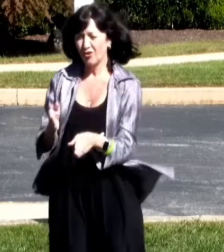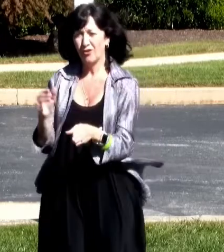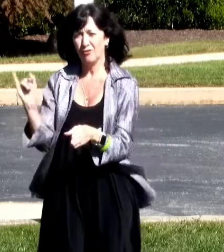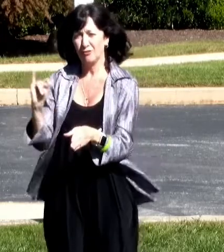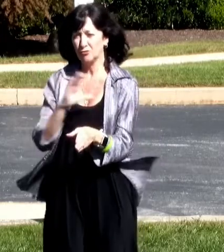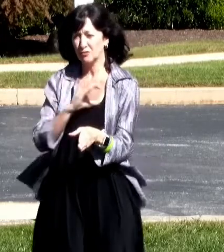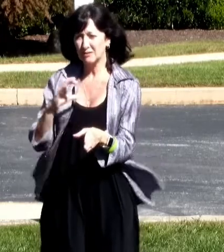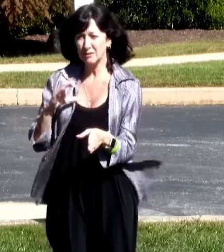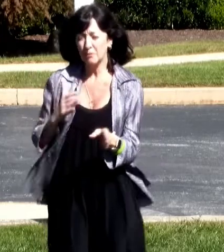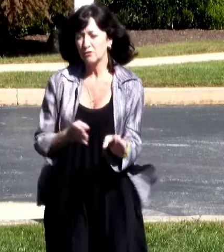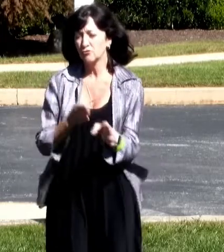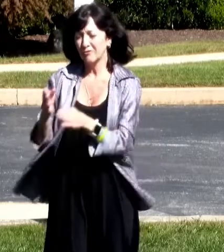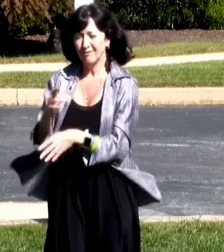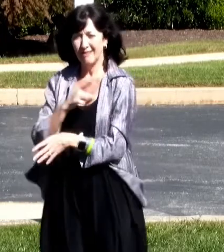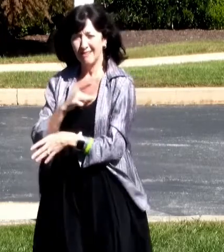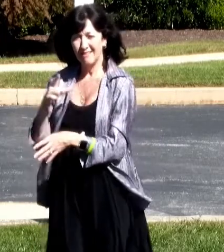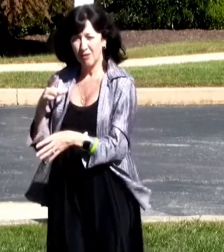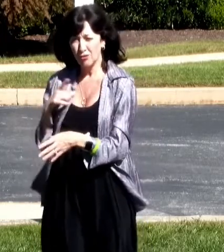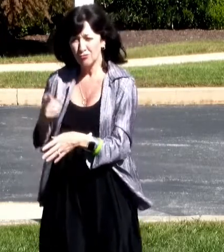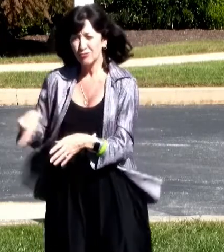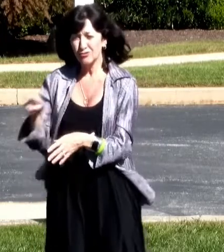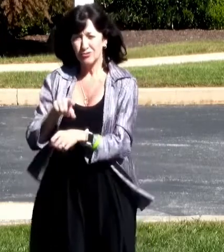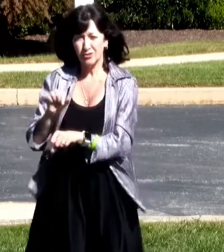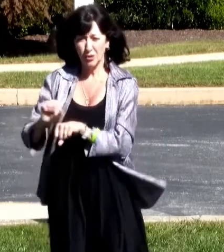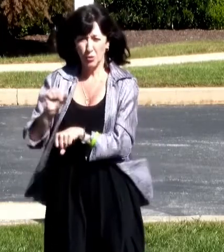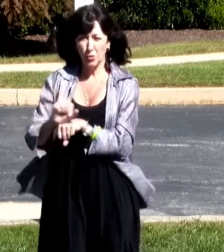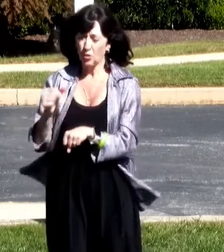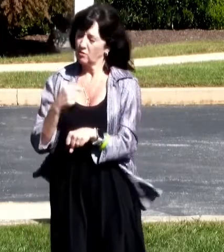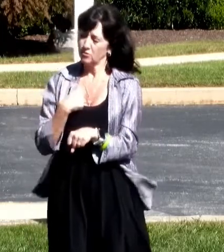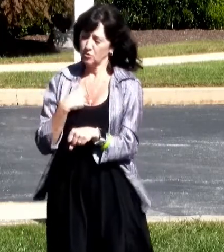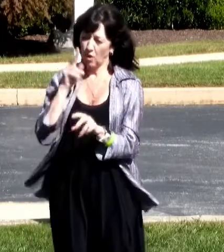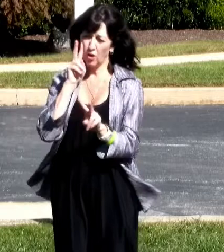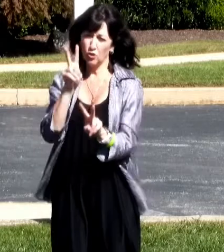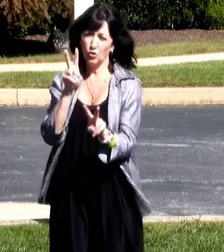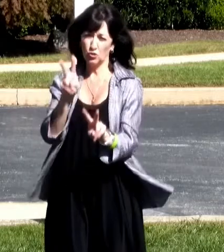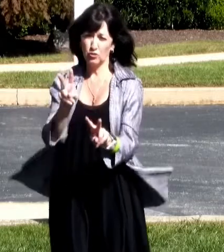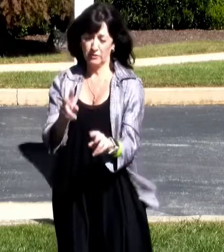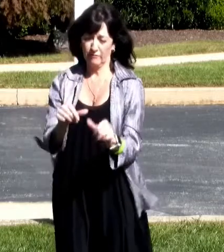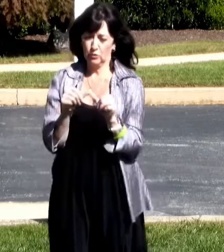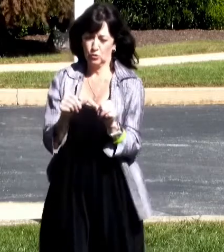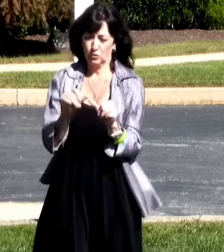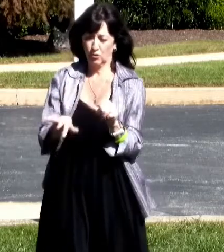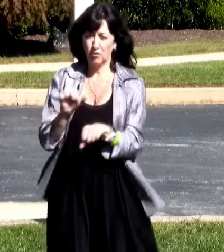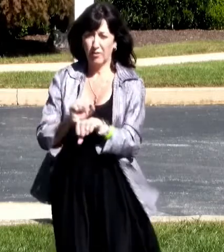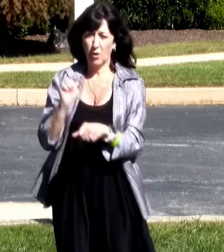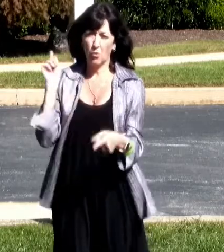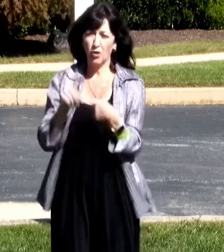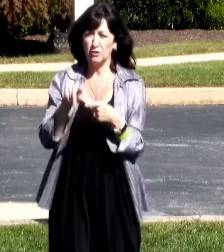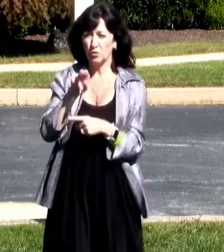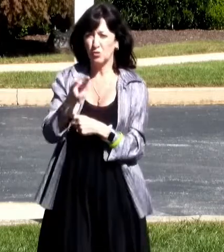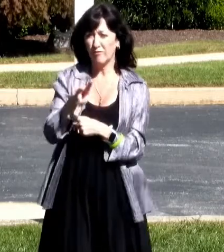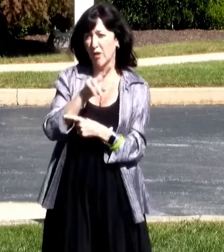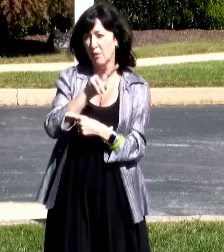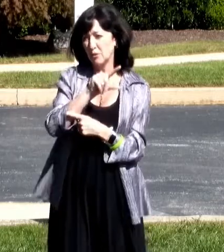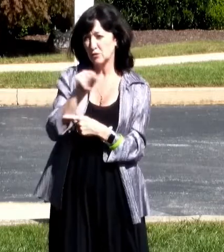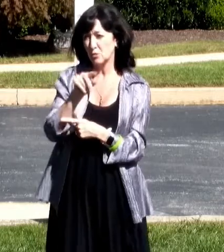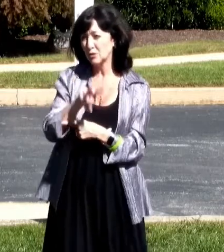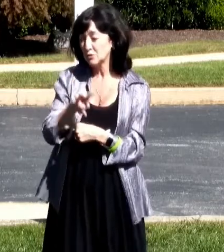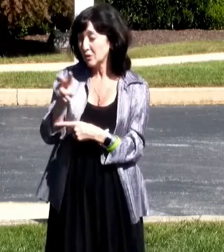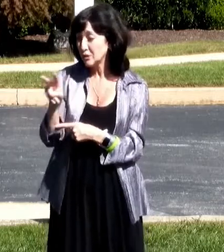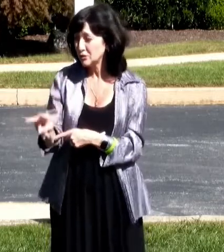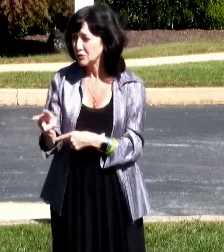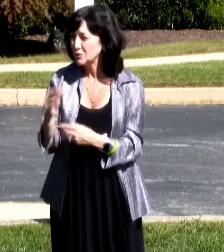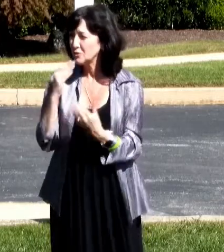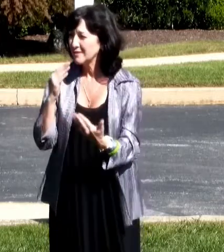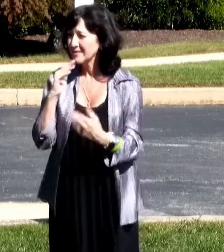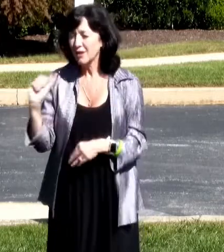Legislature. So I look forward to continuing that work at least until November of 2022. And thank you, everybody. And I